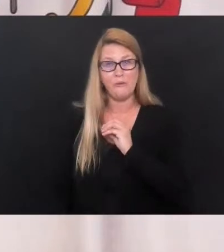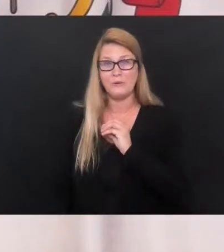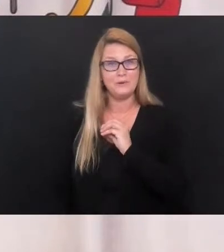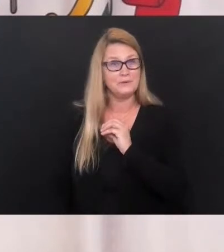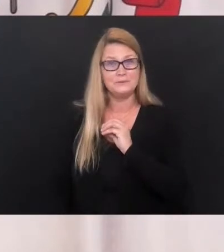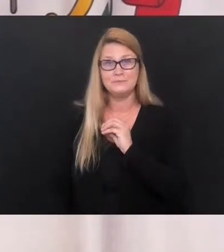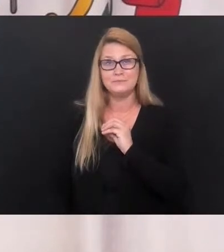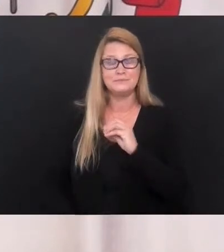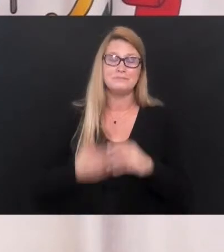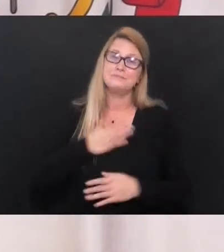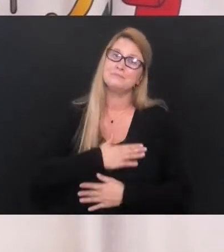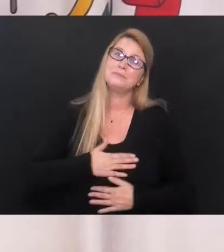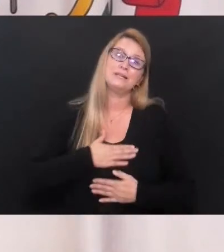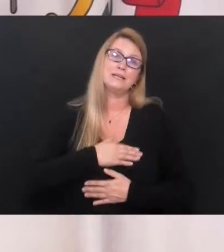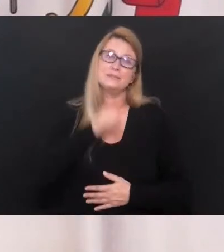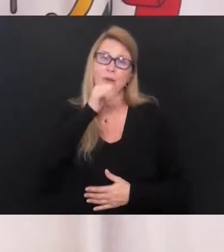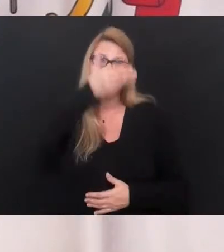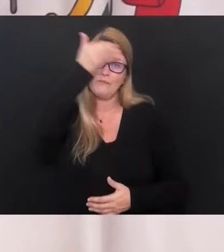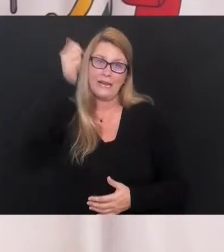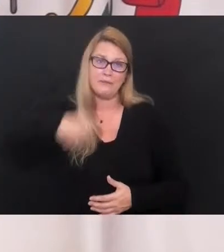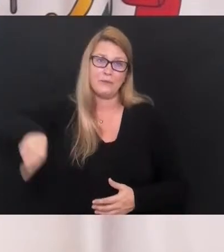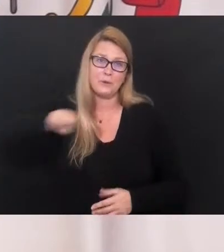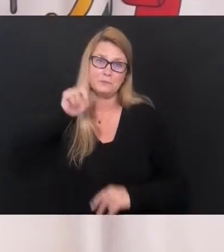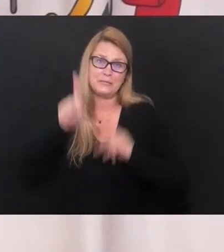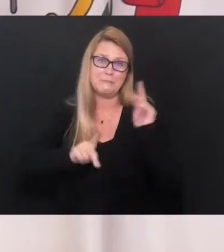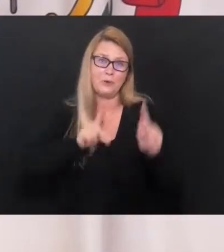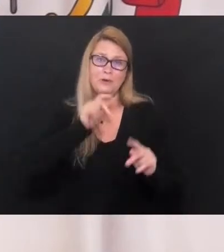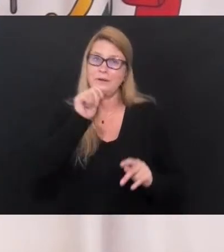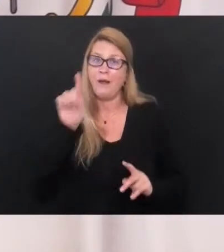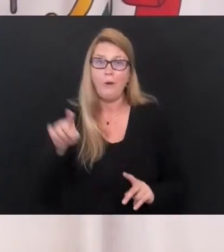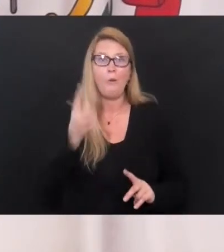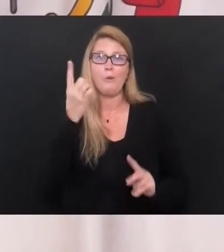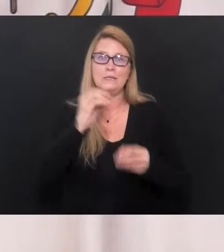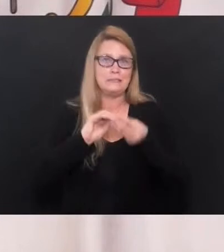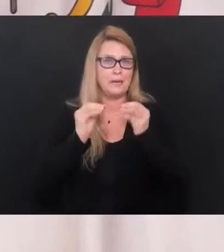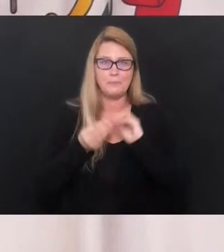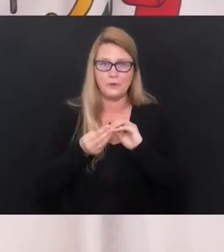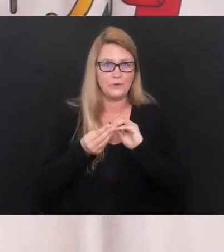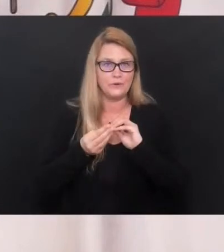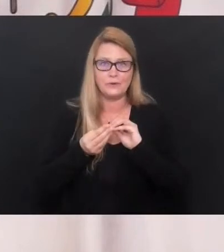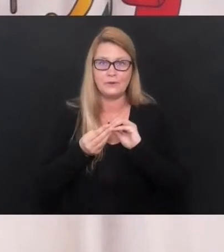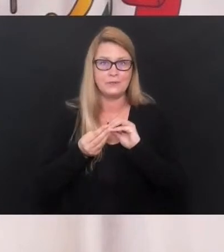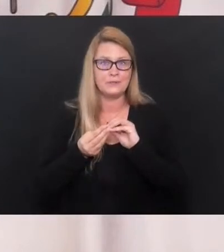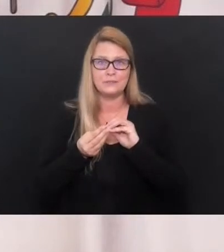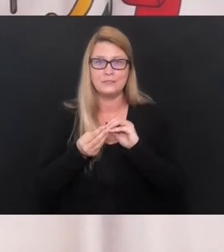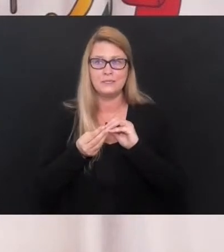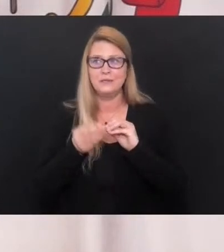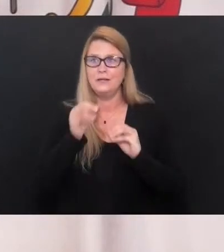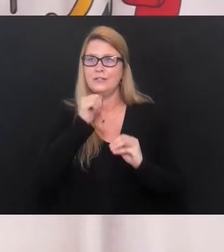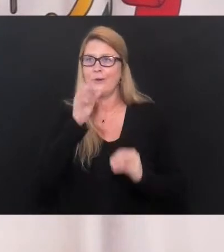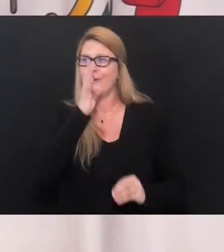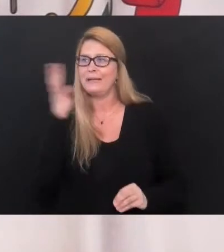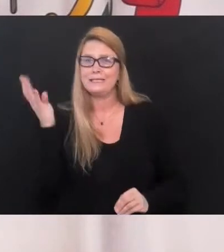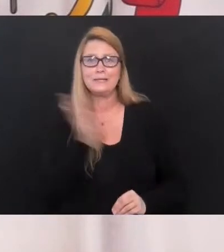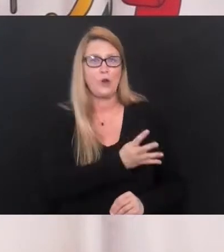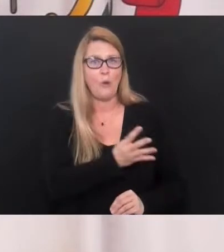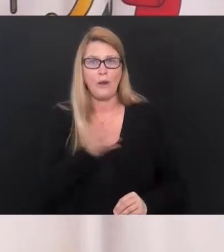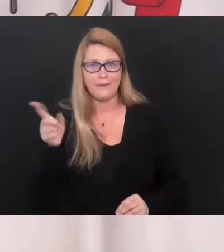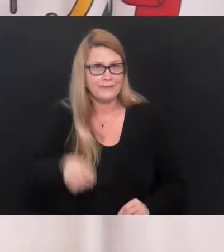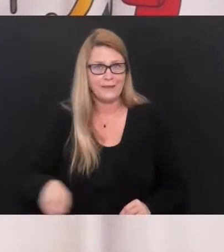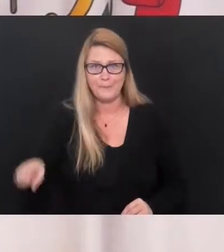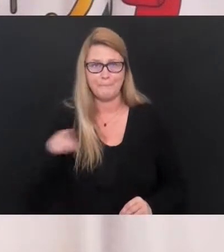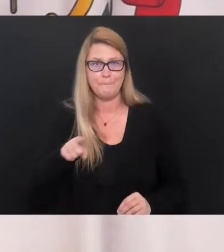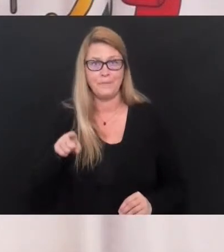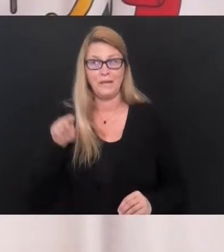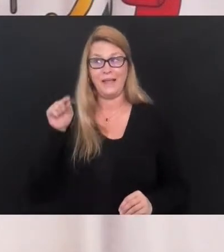Please, please don't let these people just become a number. Please just don't become numb to this. These people